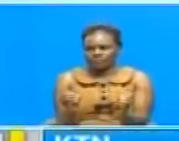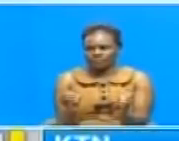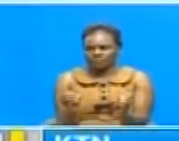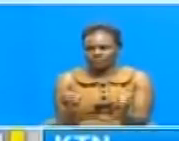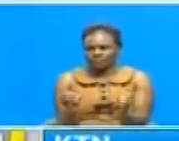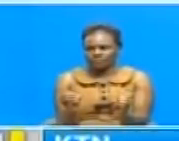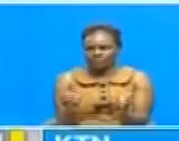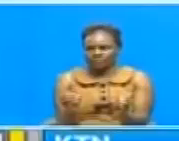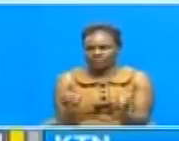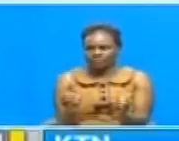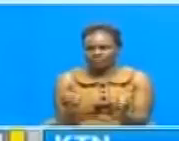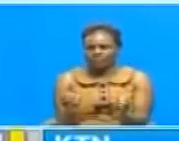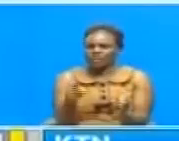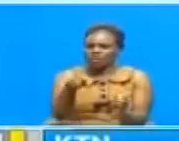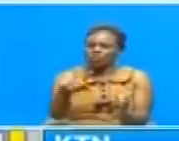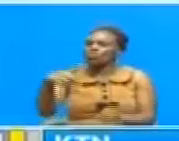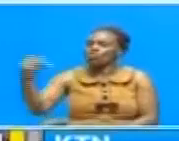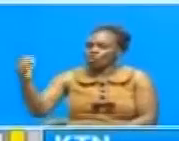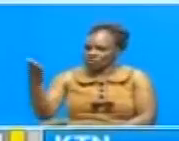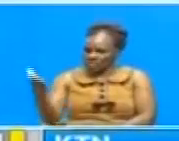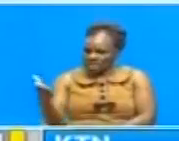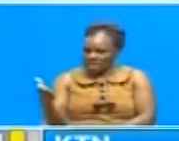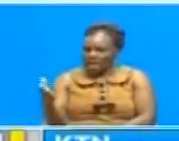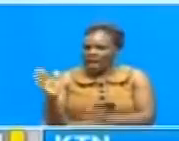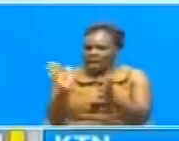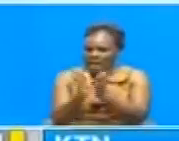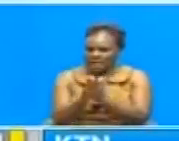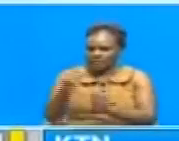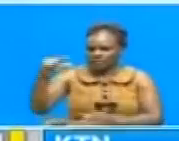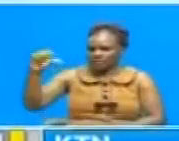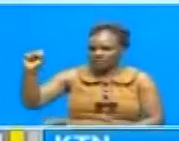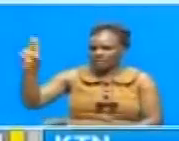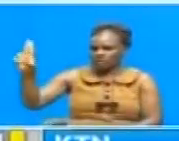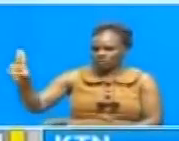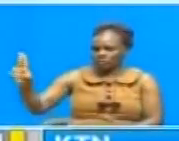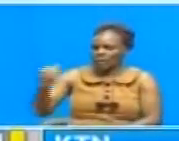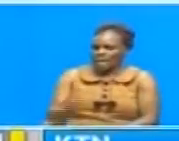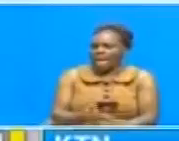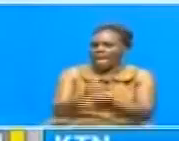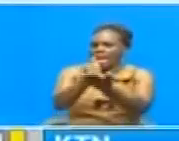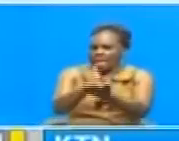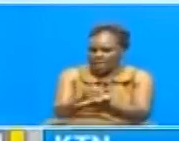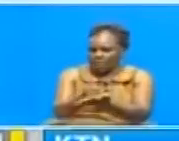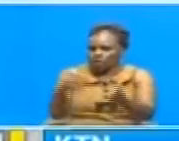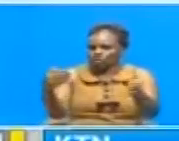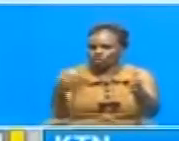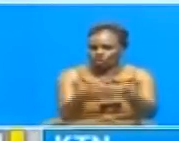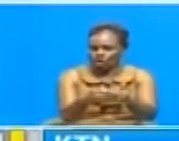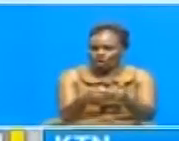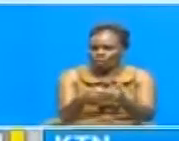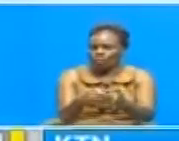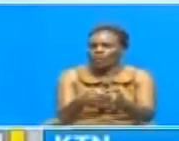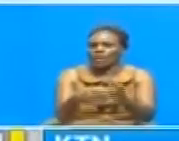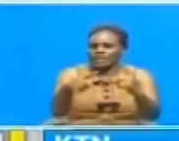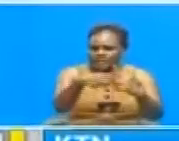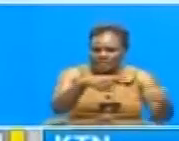be marginalized like that. Can you go together with the GSU and kindly help us stop the destruction of the